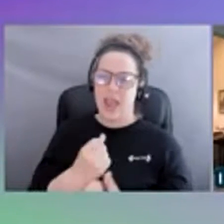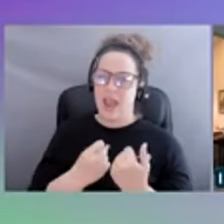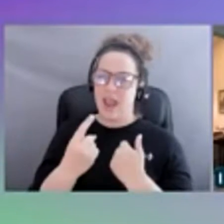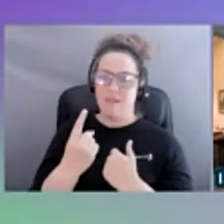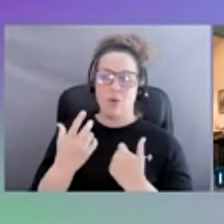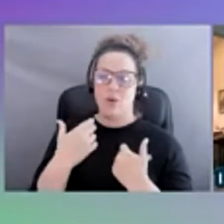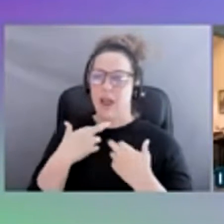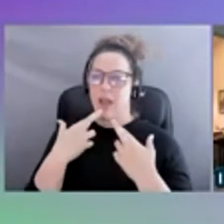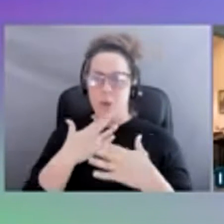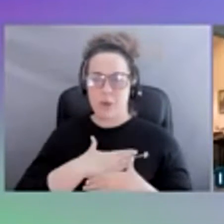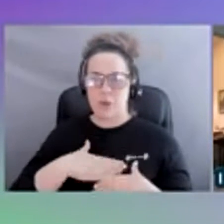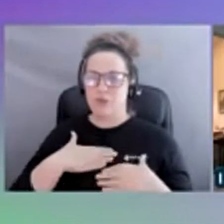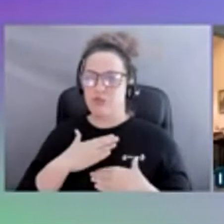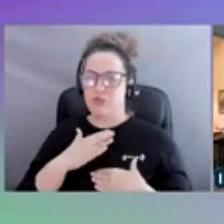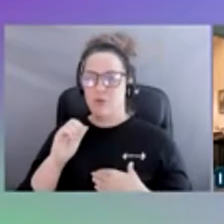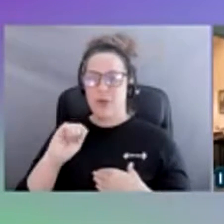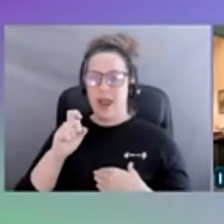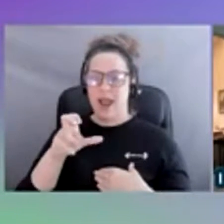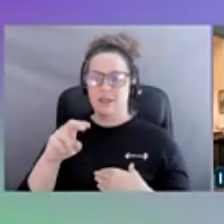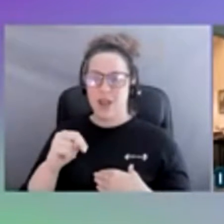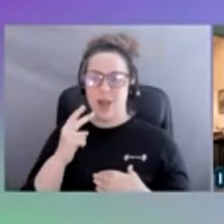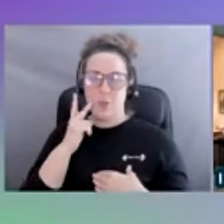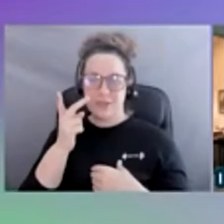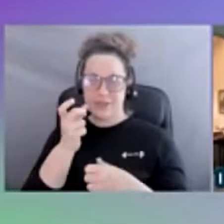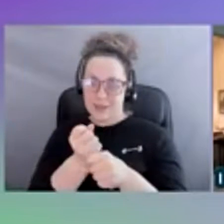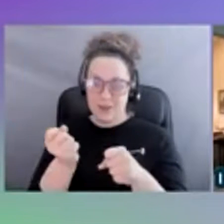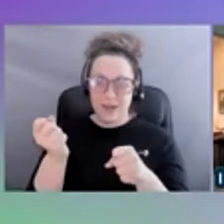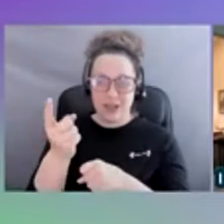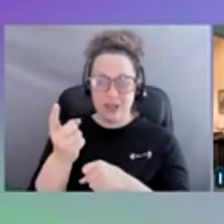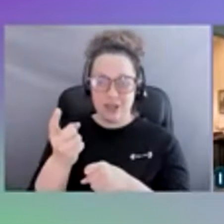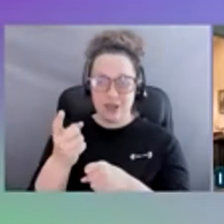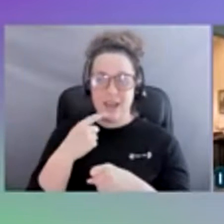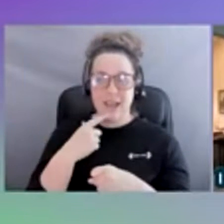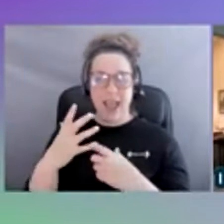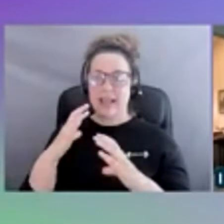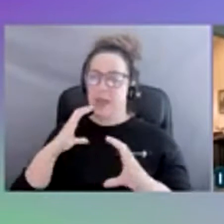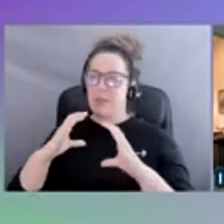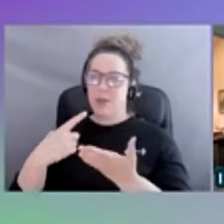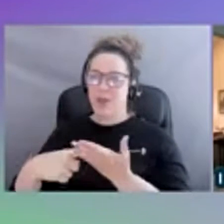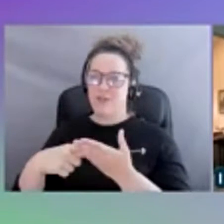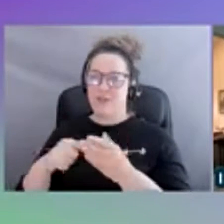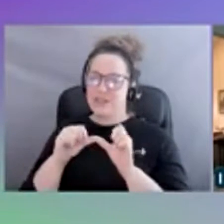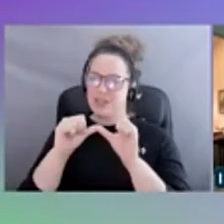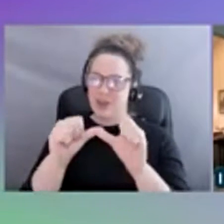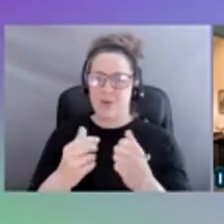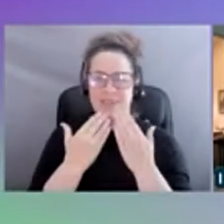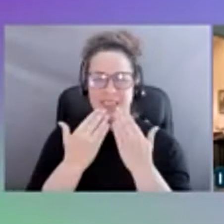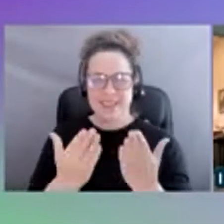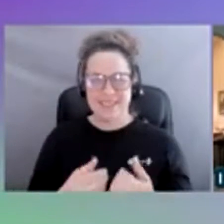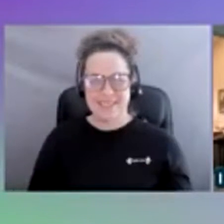and hope you've enjoyed AxCon. We'll see you next year and keep the conversation going. Thanks.